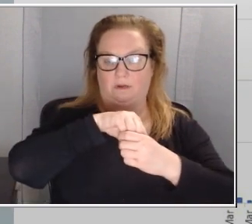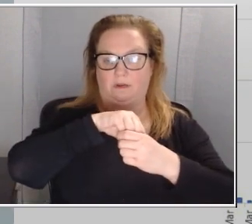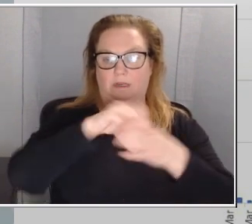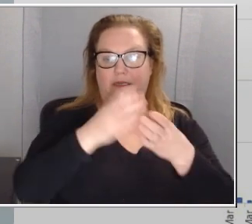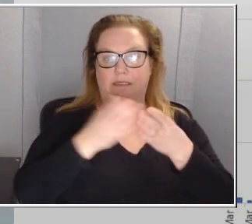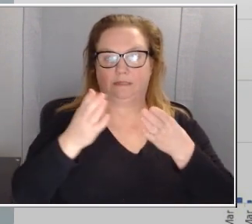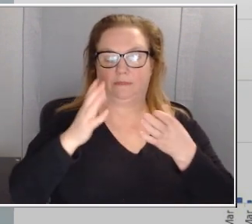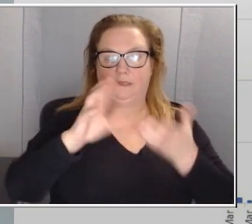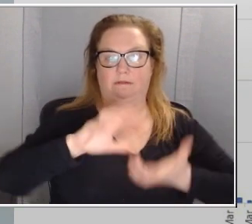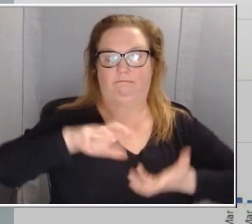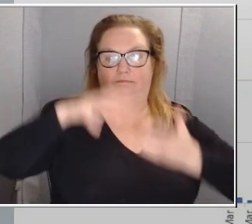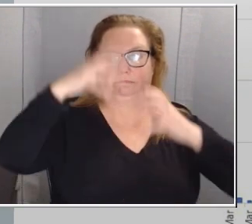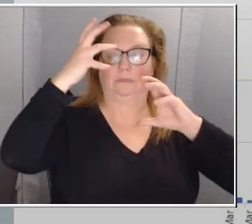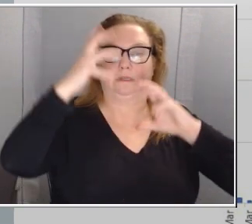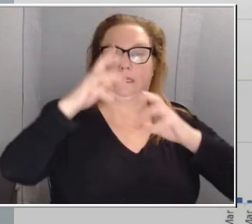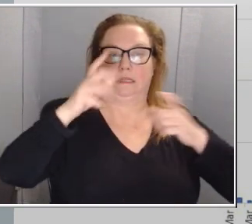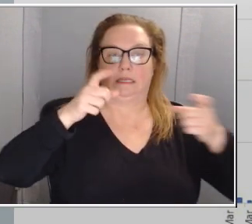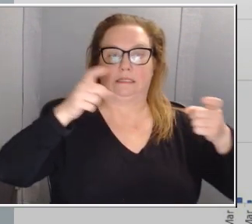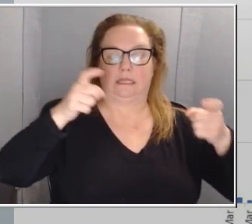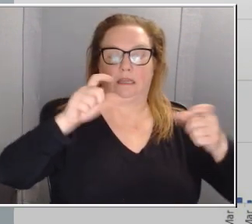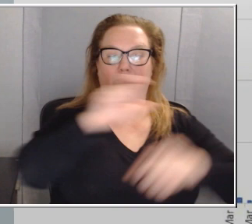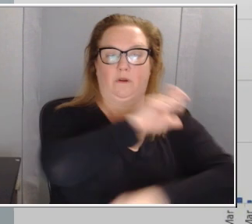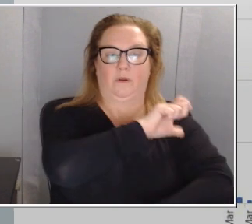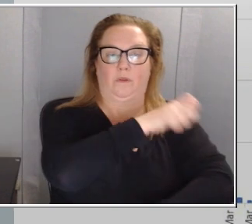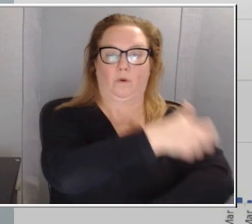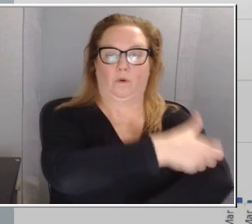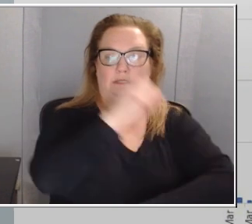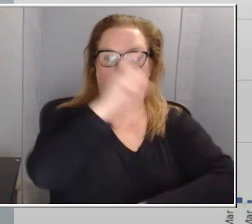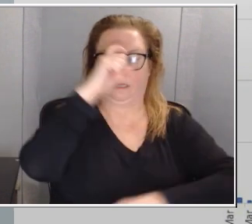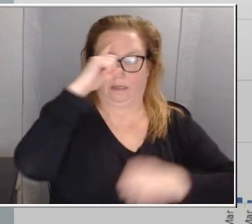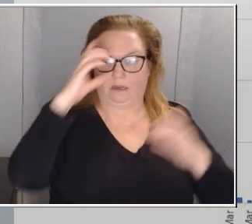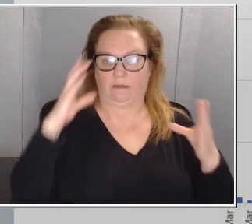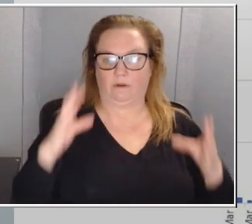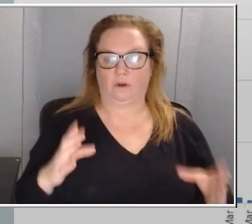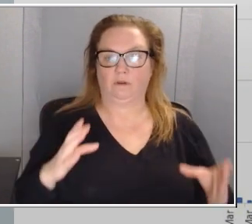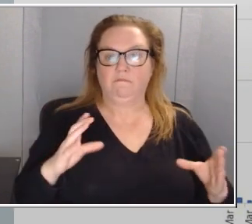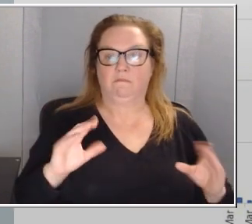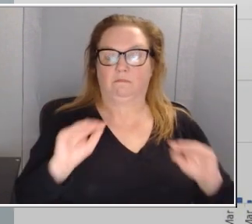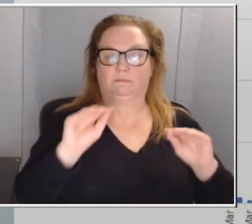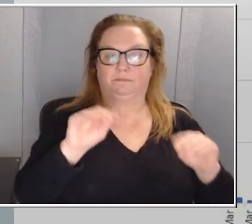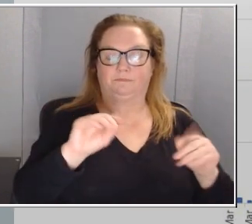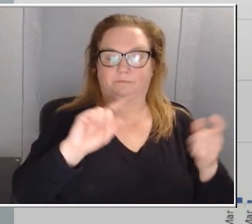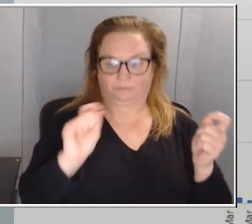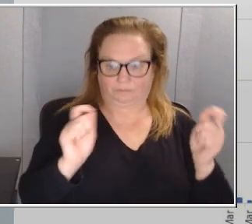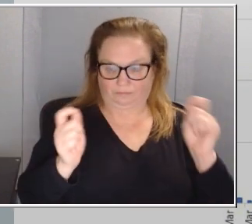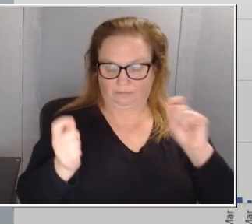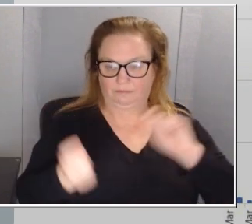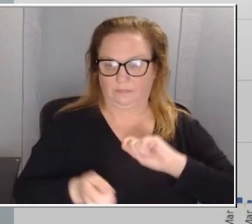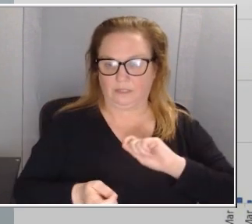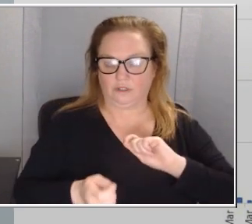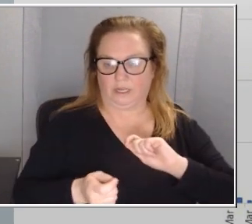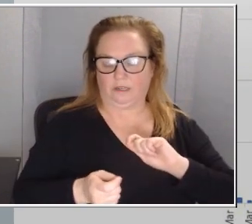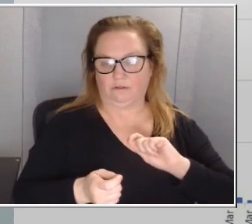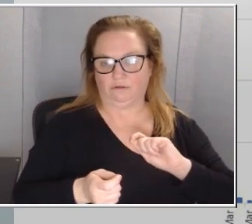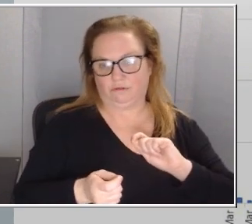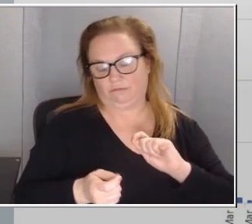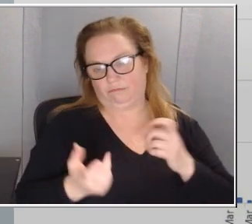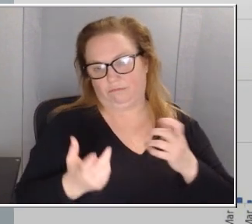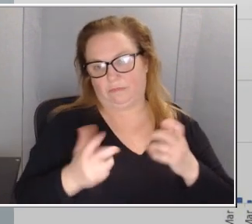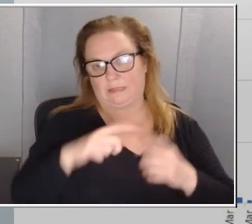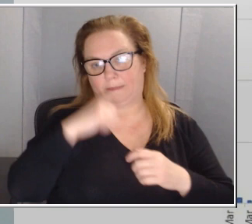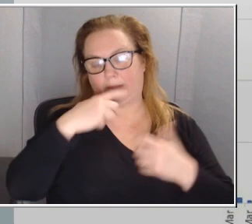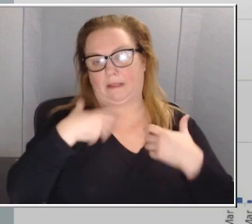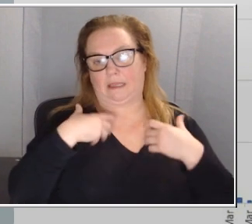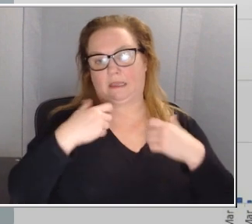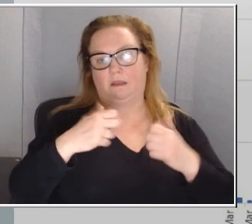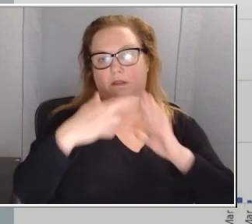erode away at executive authorities of the governor, and put curtailments in the kinds of public health guidelines